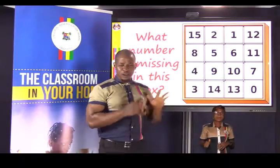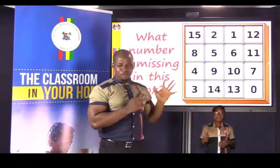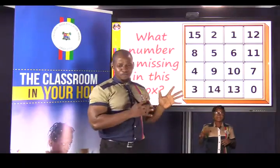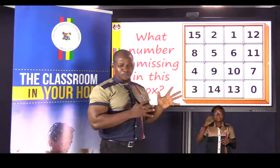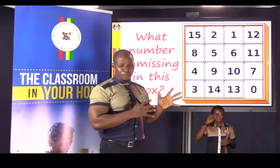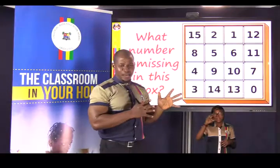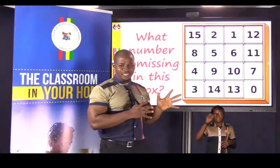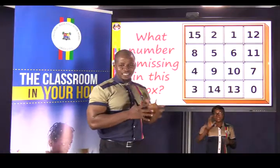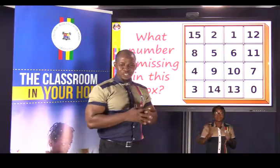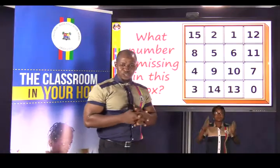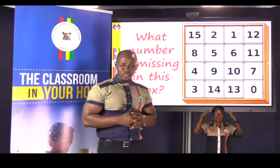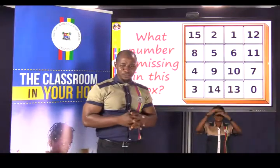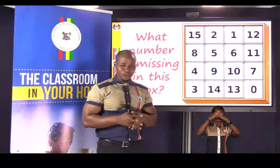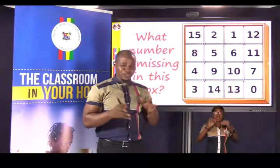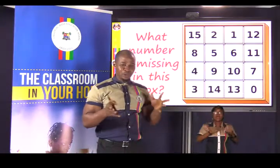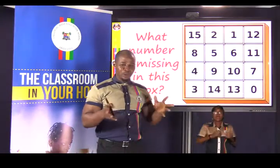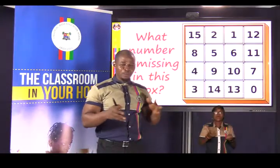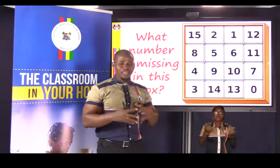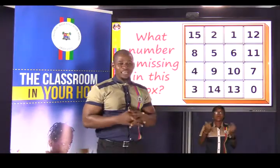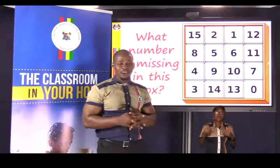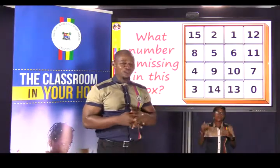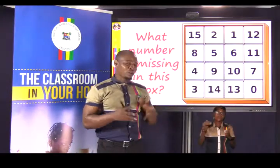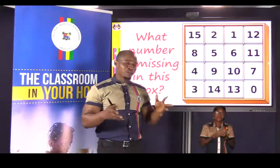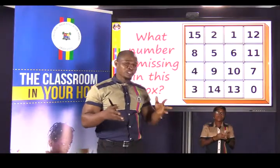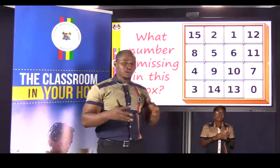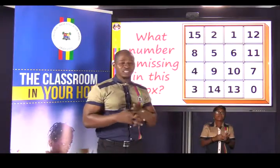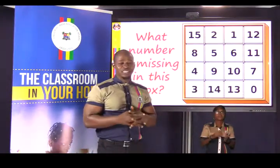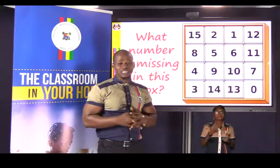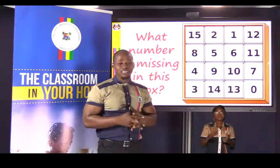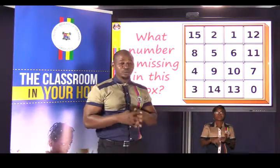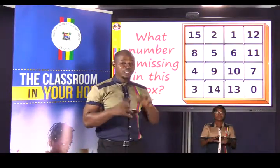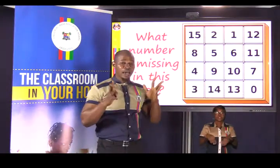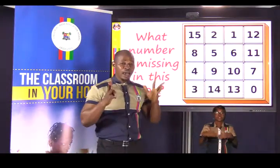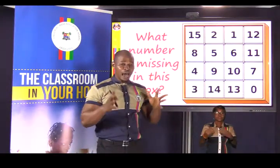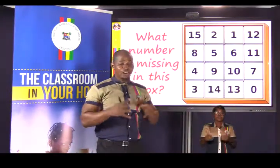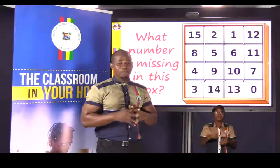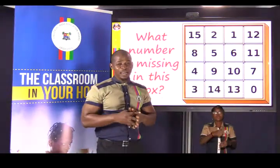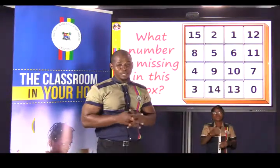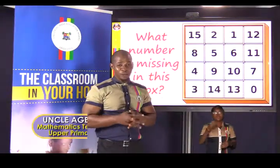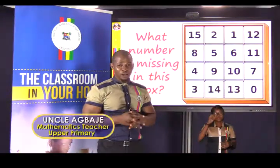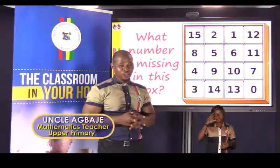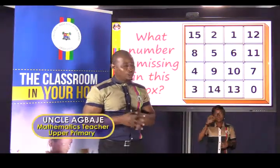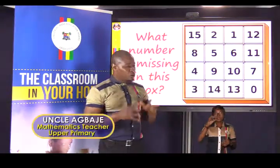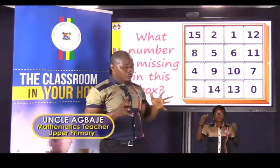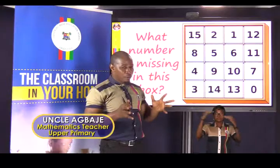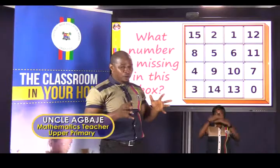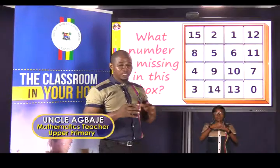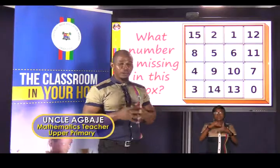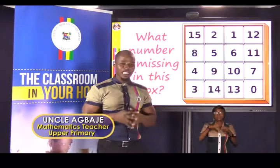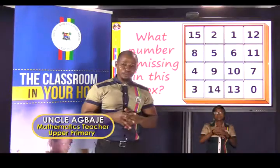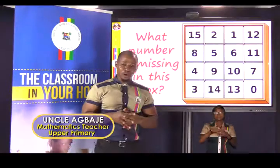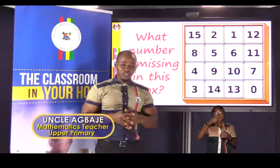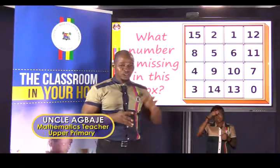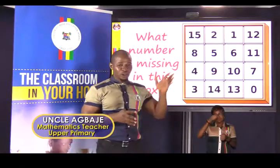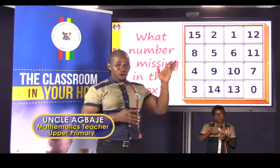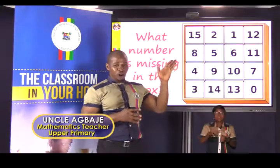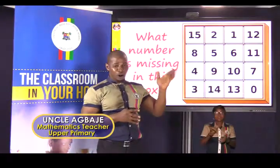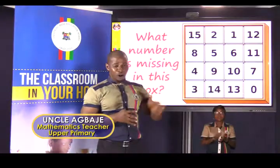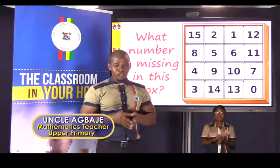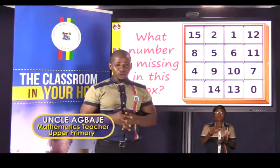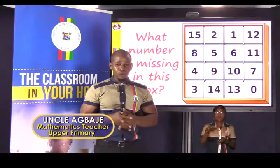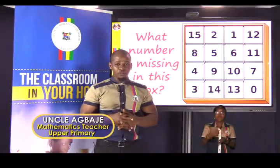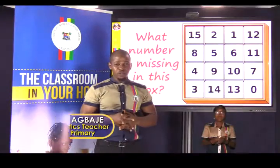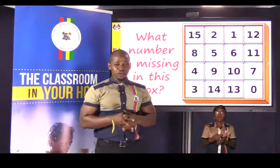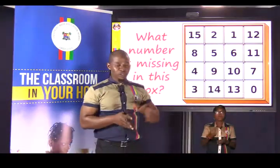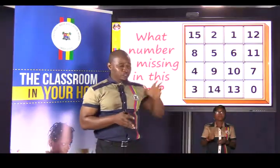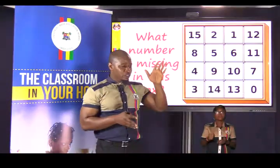box. Pay attention to it, because I'm going to come again on one of these Thursday teasers with another magic box. Remember, in a magic box,